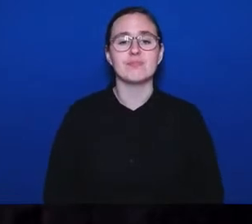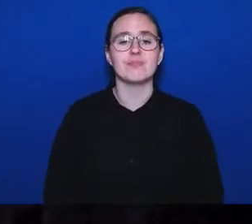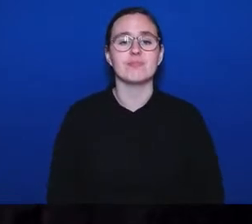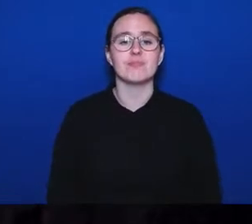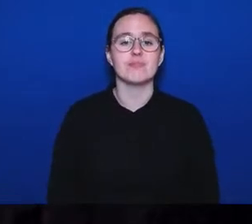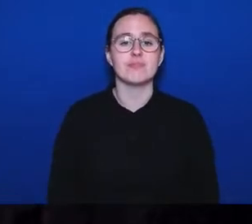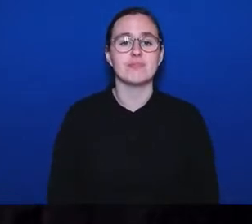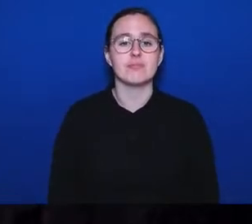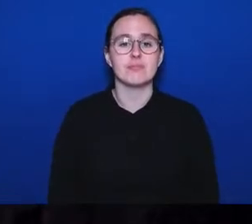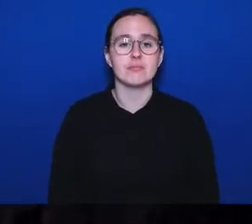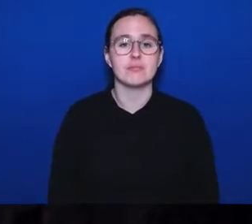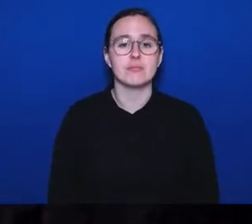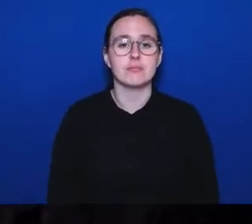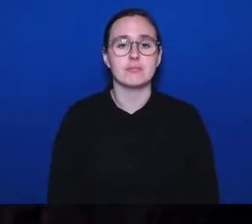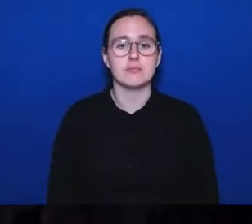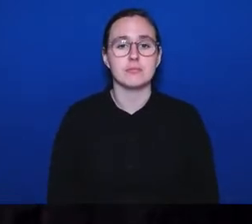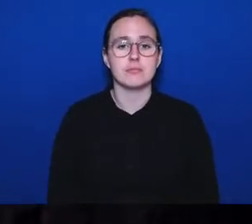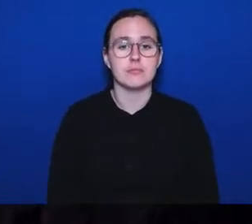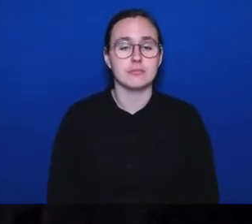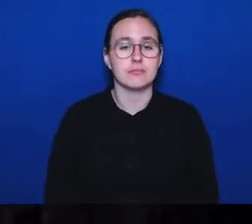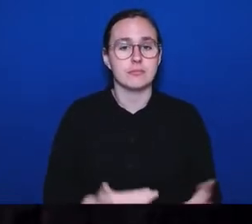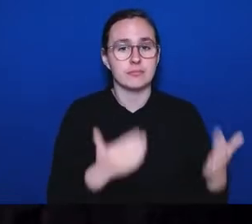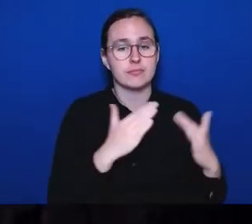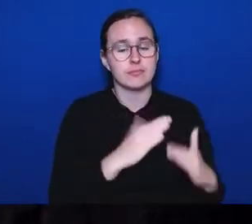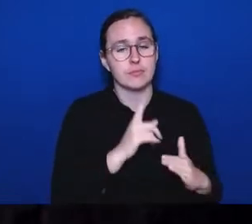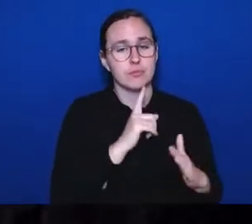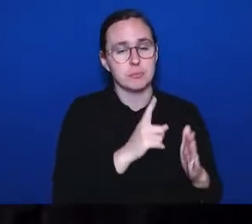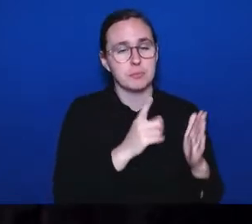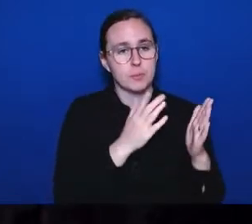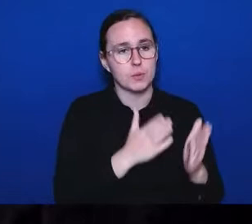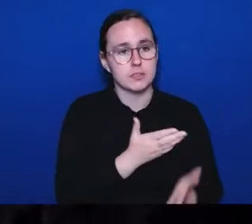from April Lawrence, Czech News. Please go ahead.